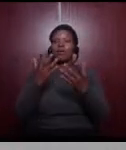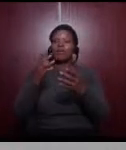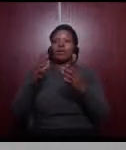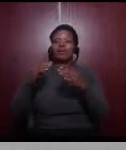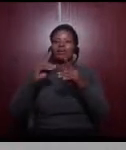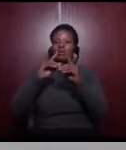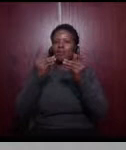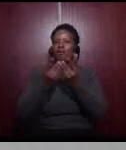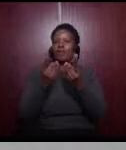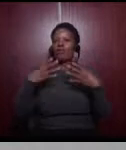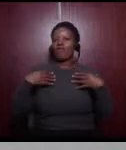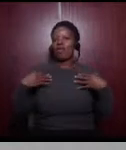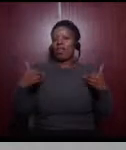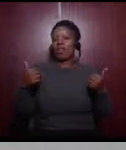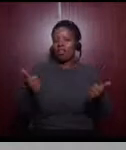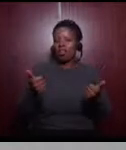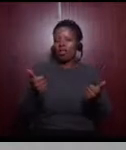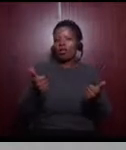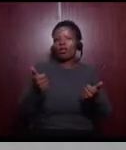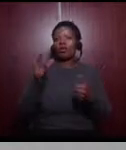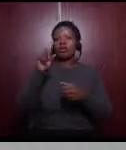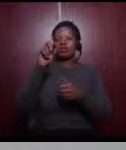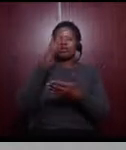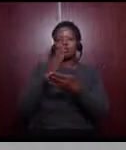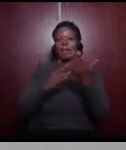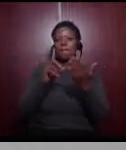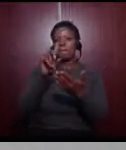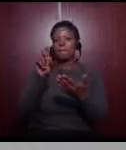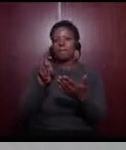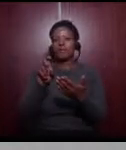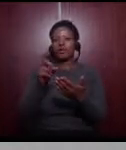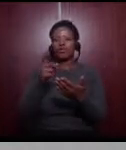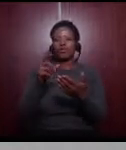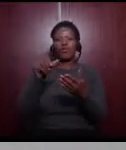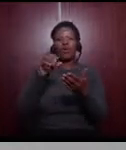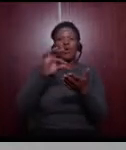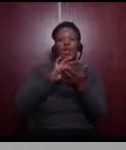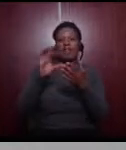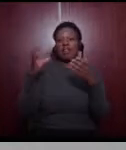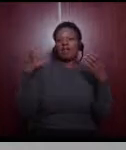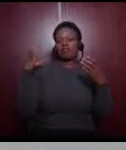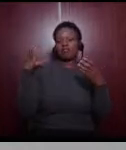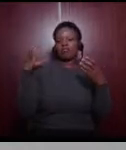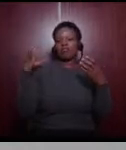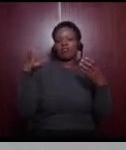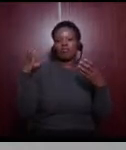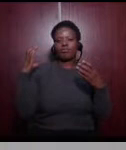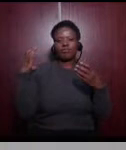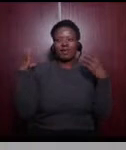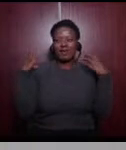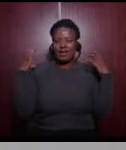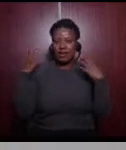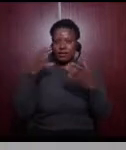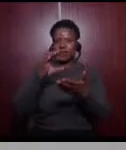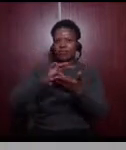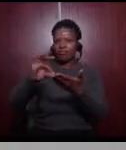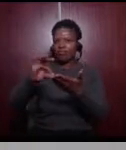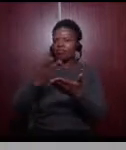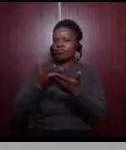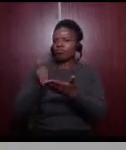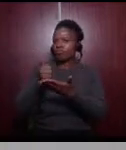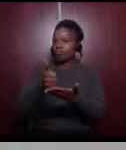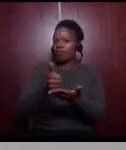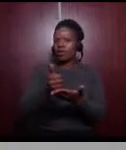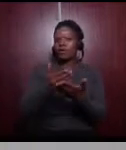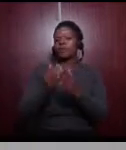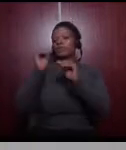somebody who raised an issue on a mobile clinic, and then that will also be then sent to